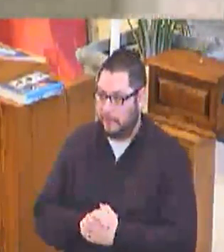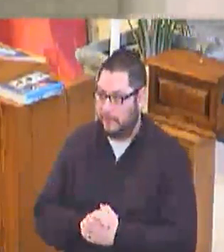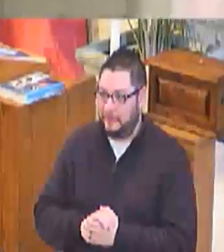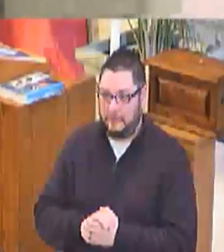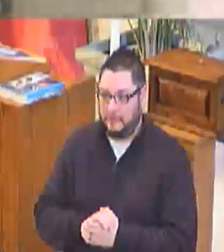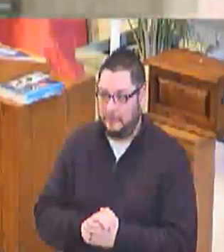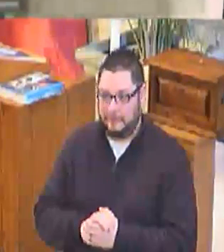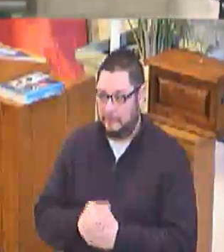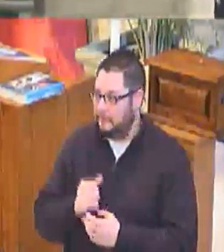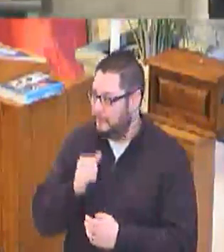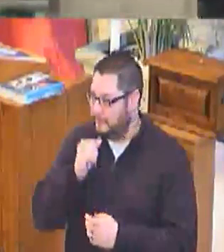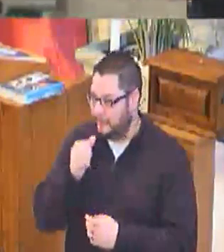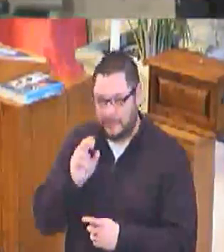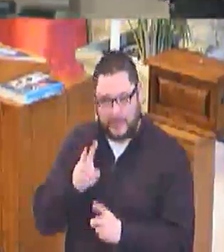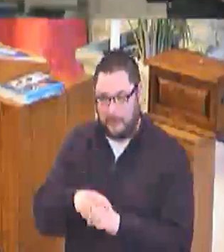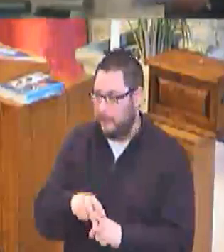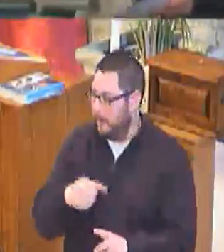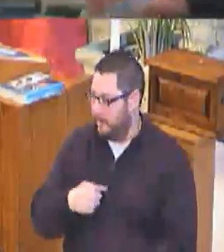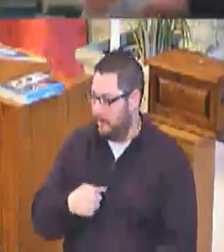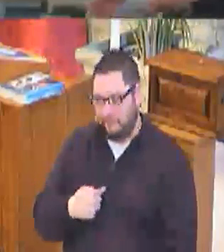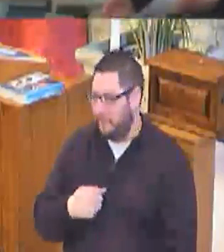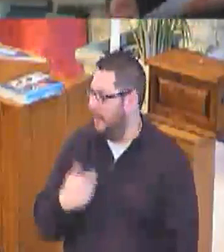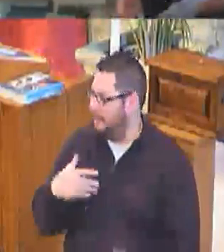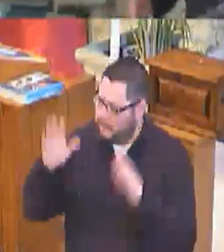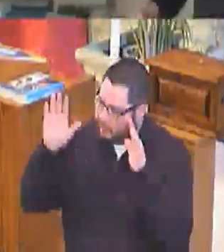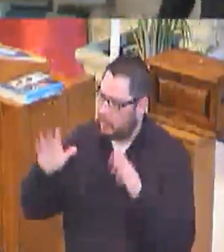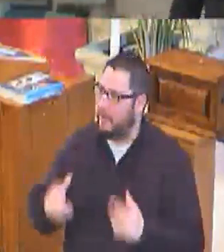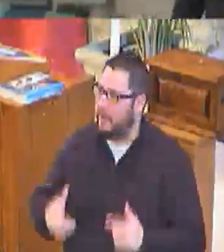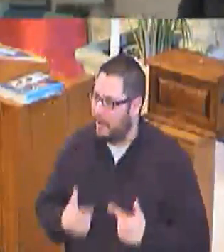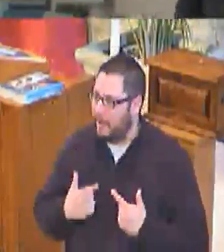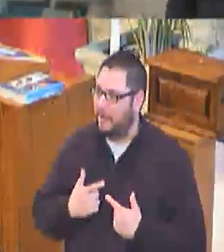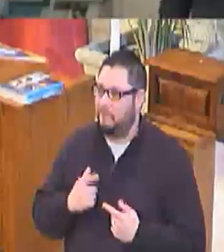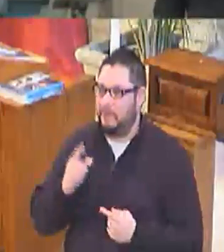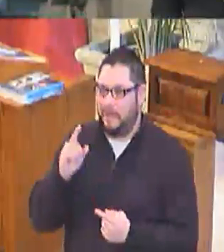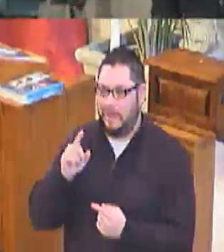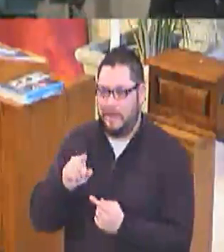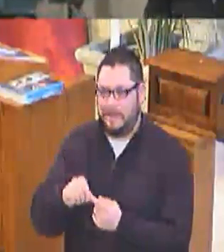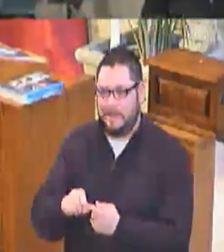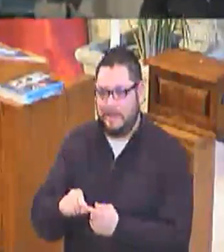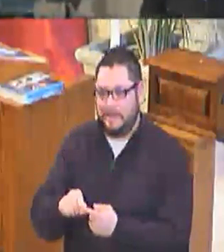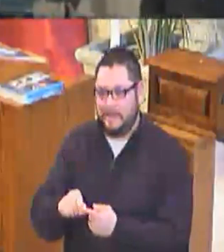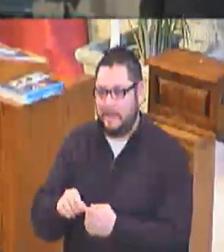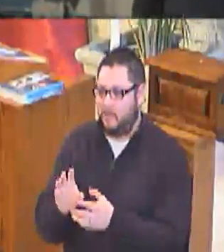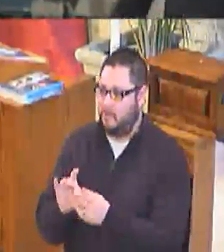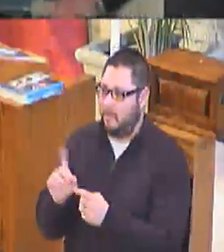apply to me. I had a great life until you got to perfectionism.